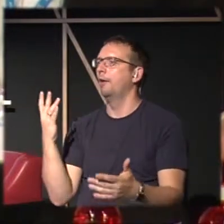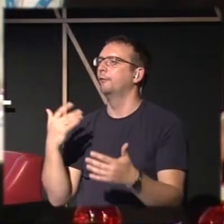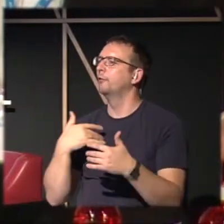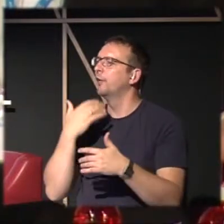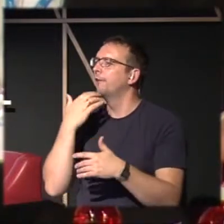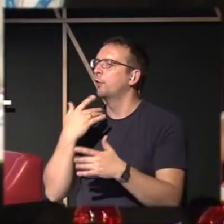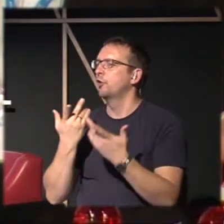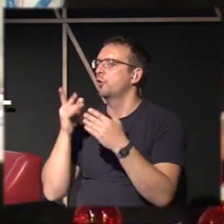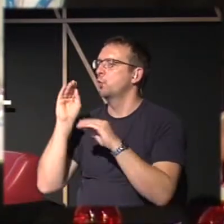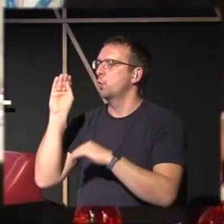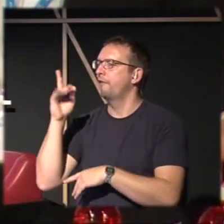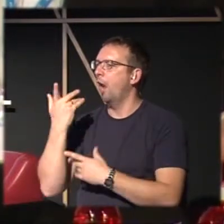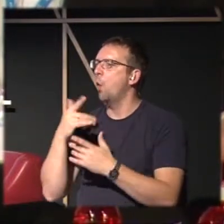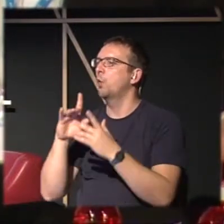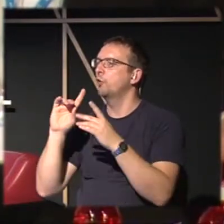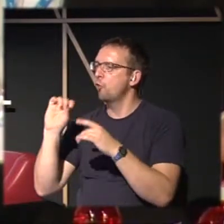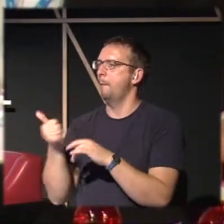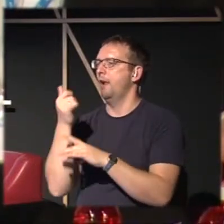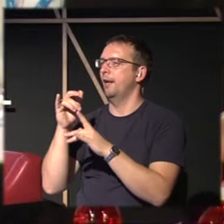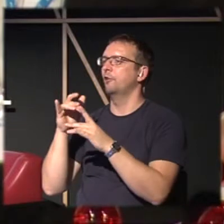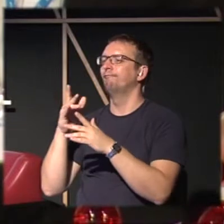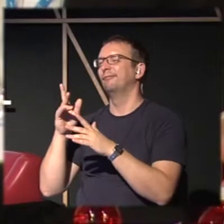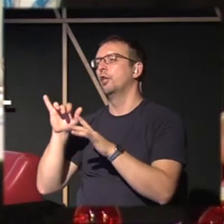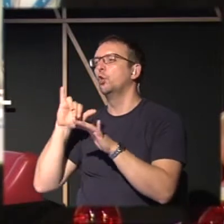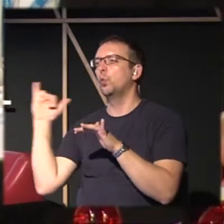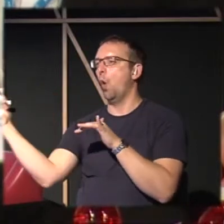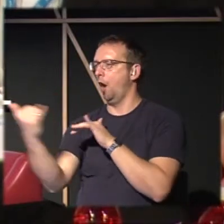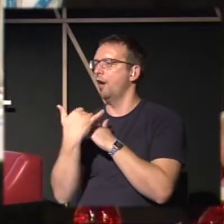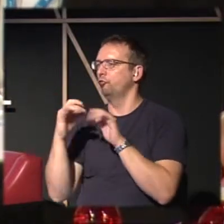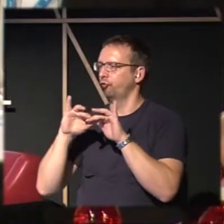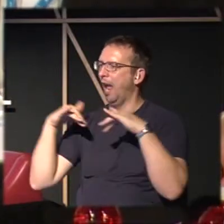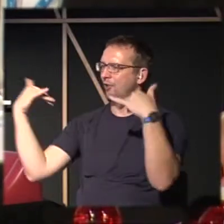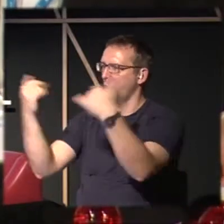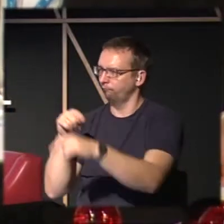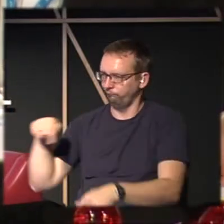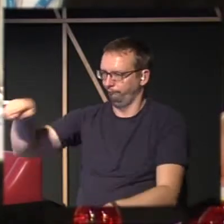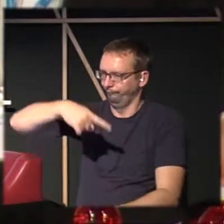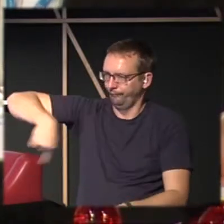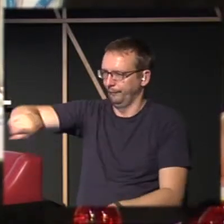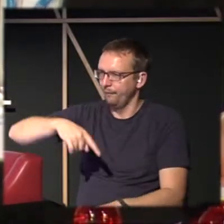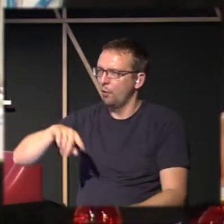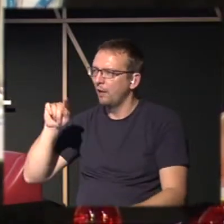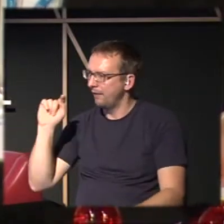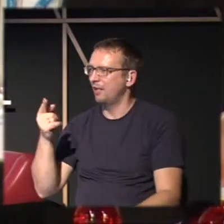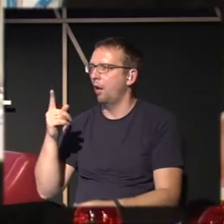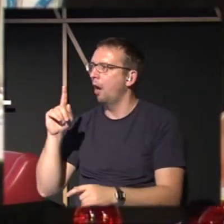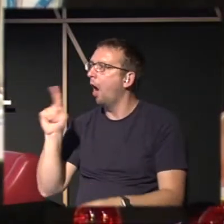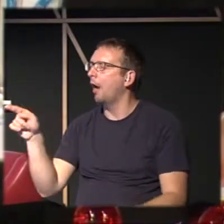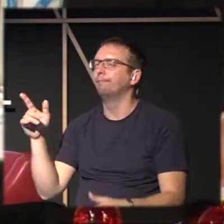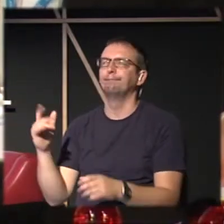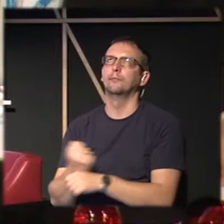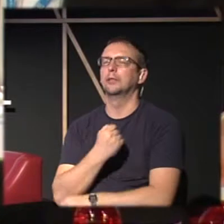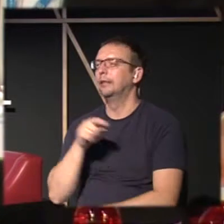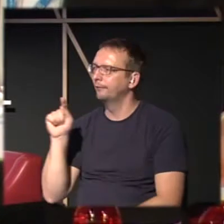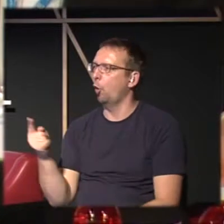Moscow, they had escort players, and that was actually a dream of their